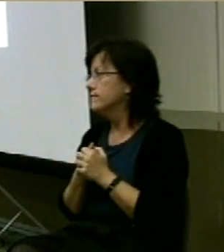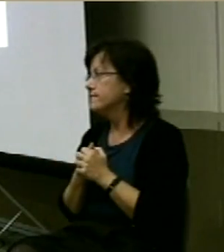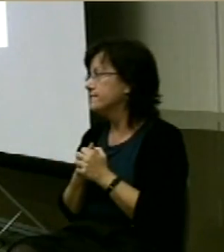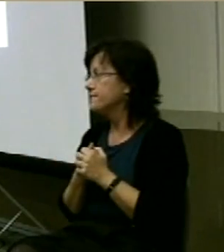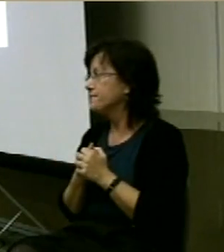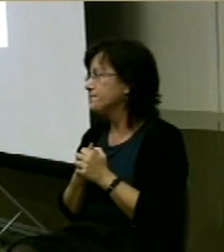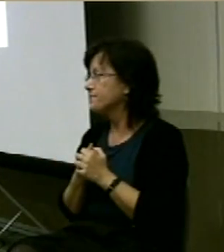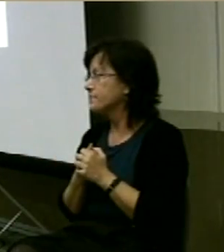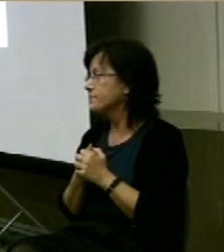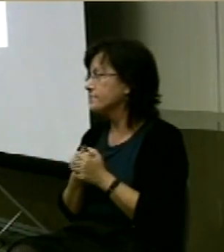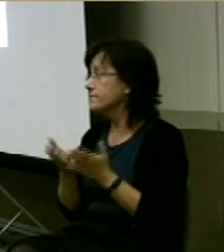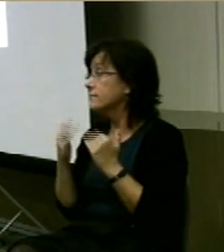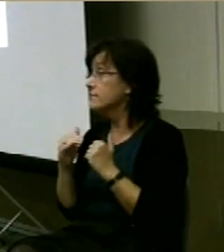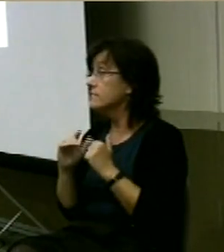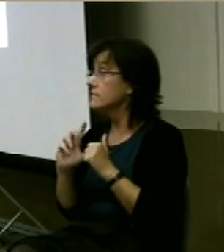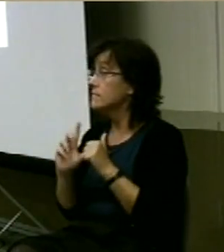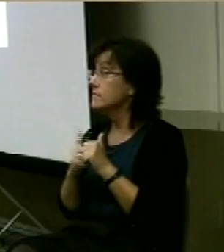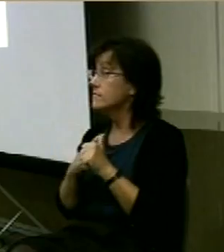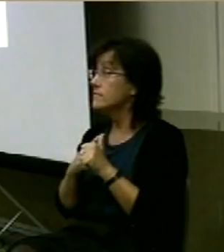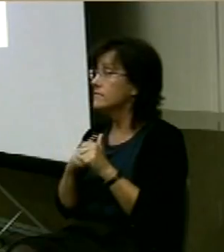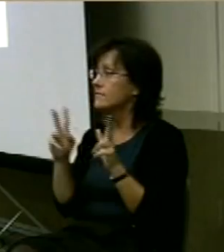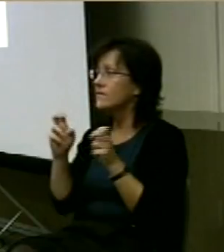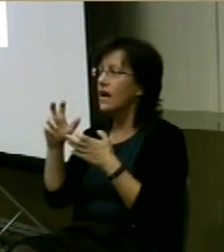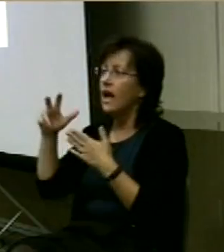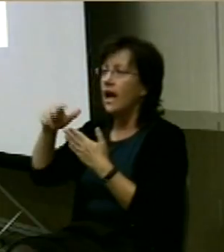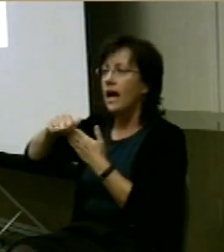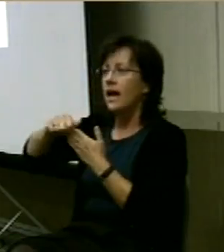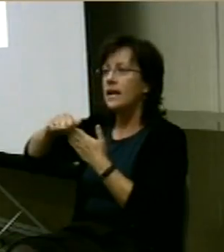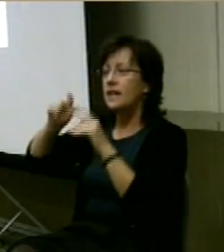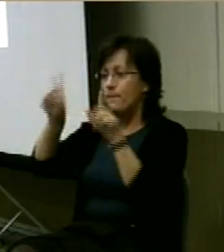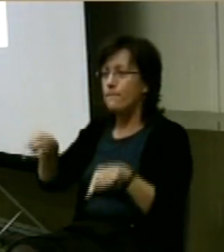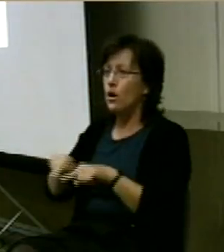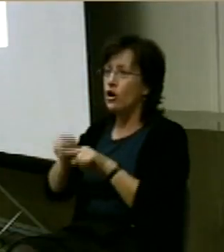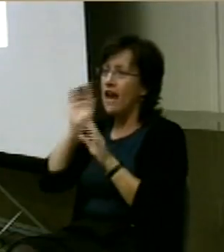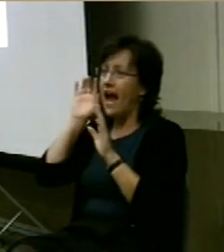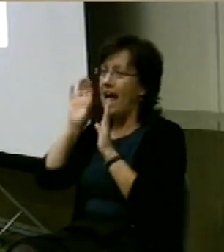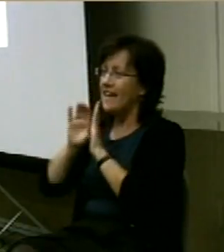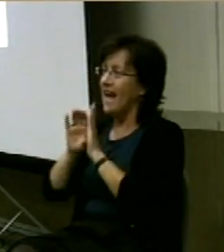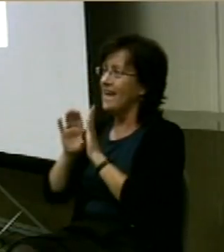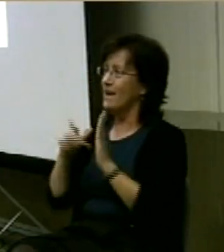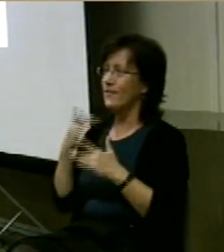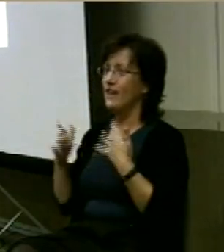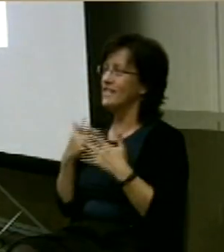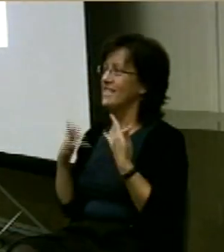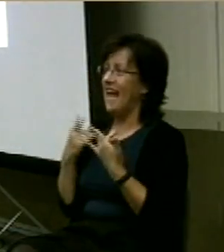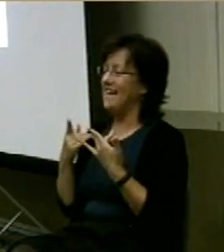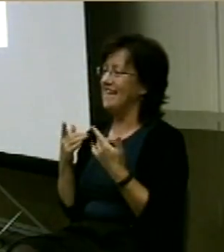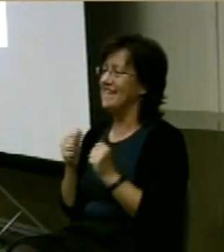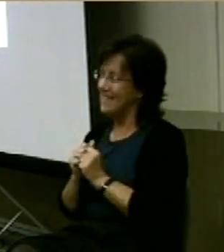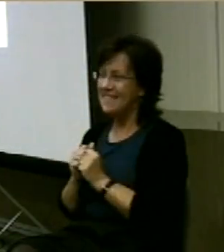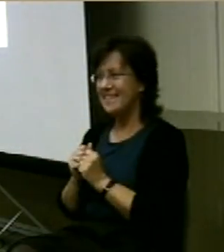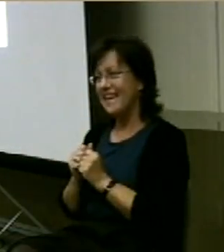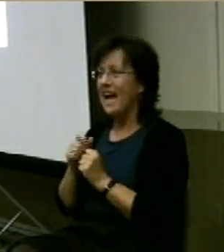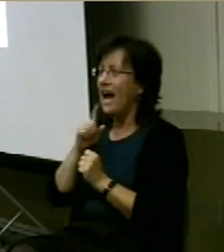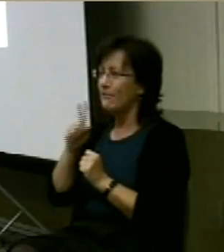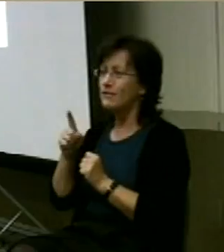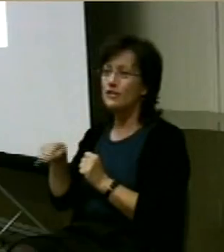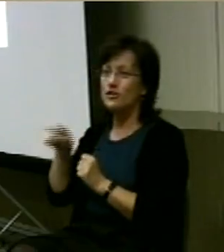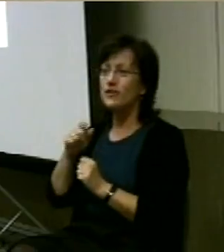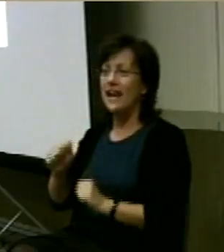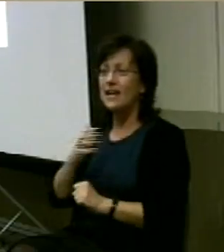So, on to my first little clipboard icon, which I'm super excited about. I hope all of you can appreciate my dorkiness.